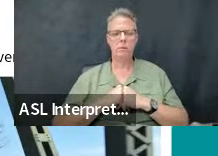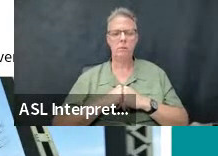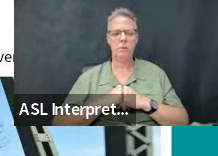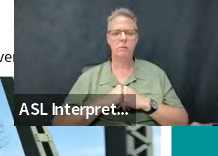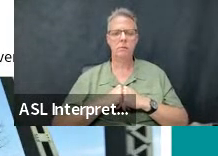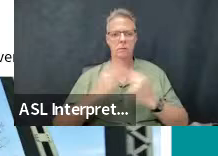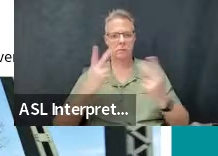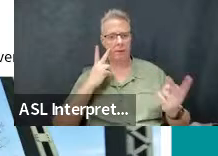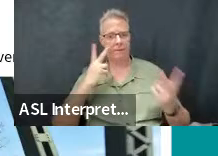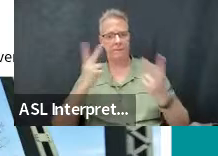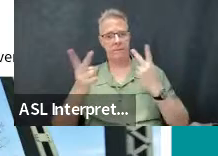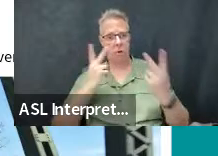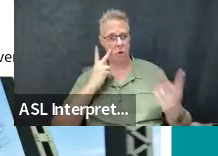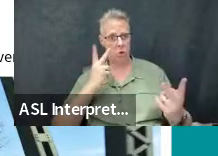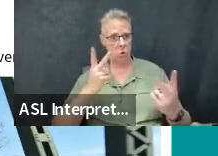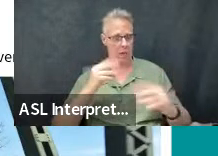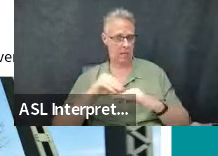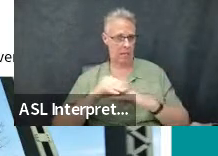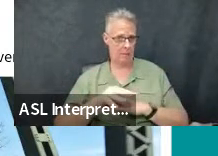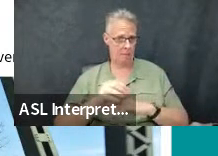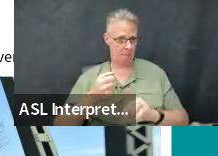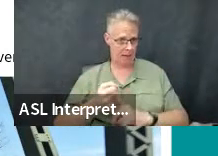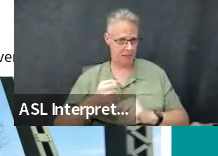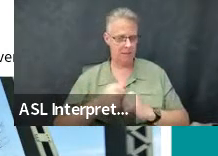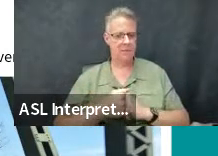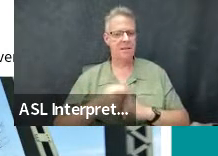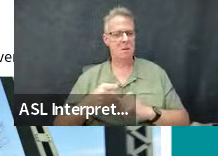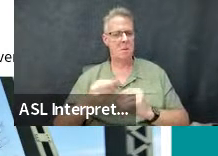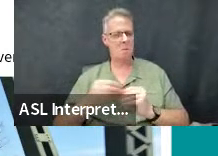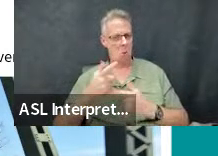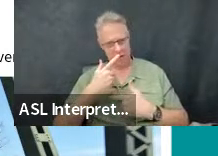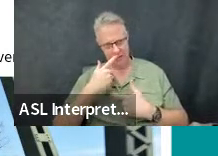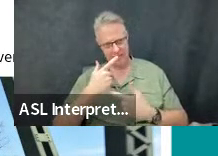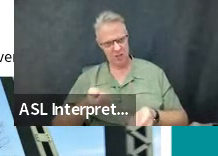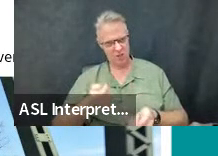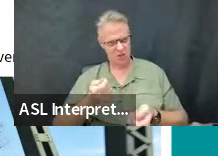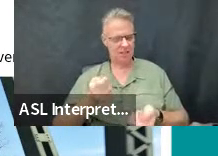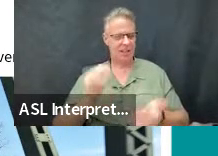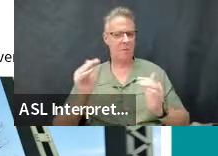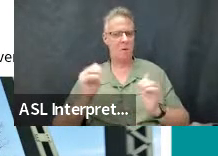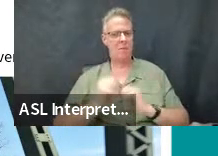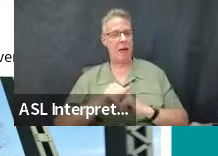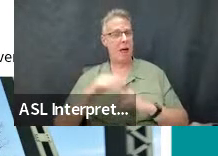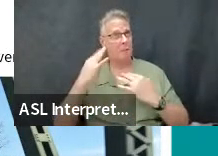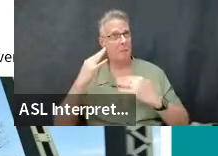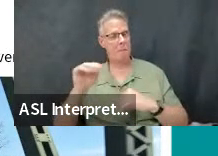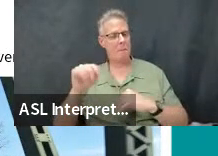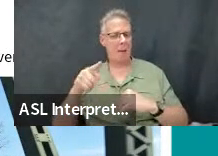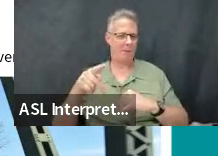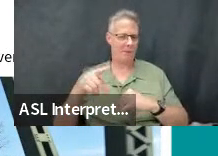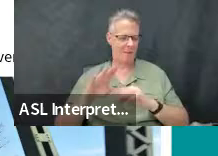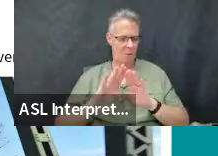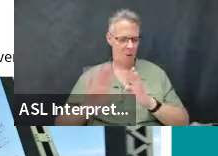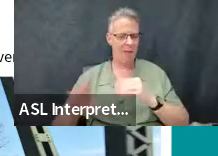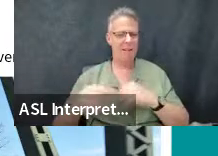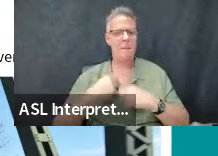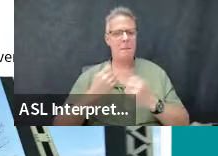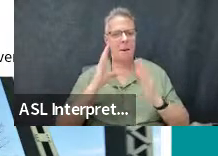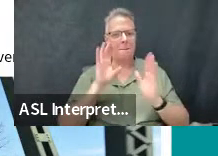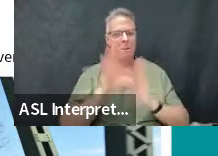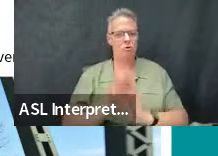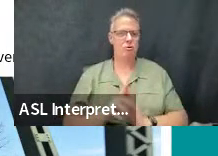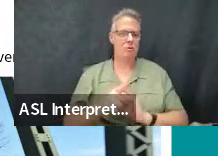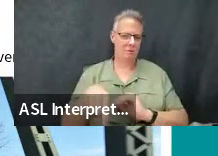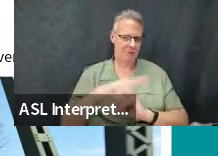Visual impacts. This can be maybe a little bit more interesting than a map of sound walls. We have a lot of graphics on this